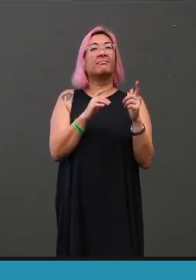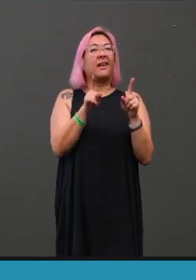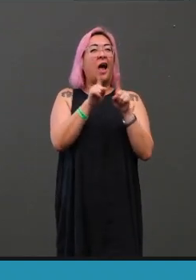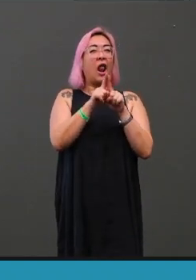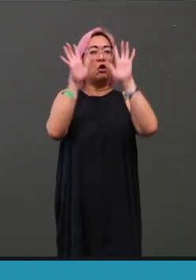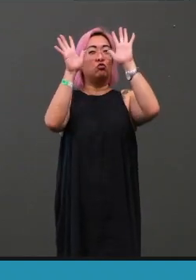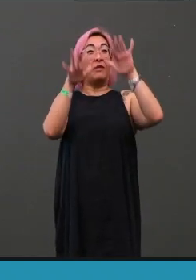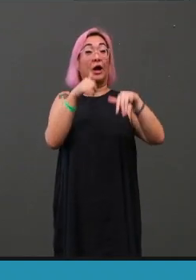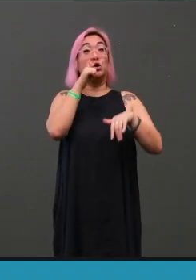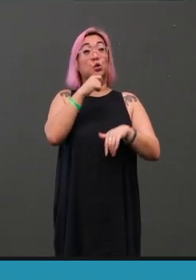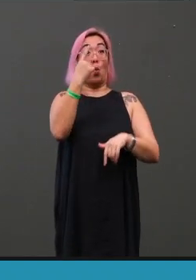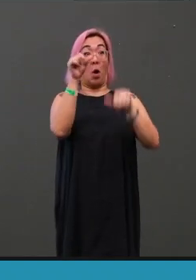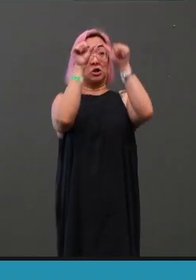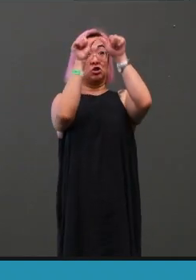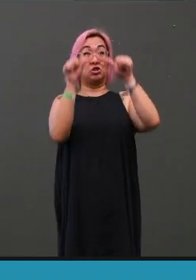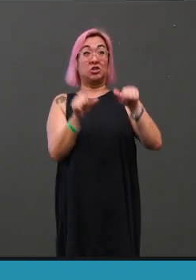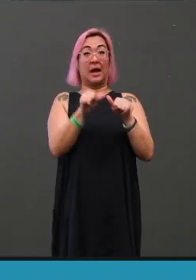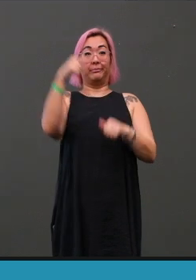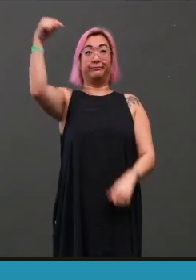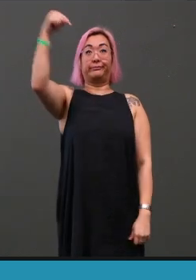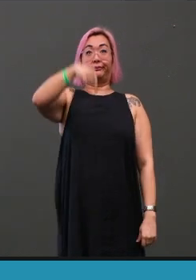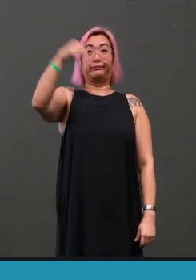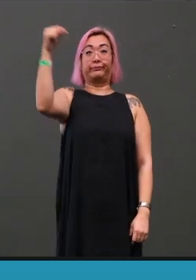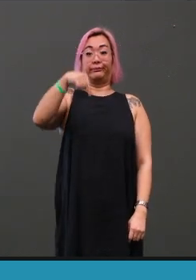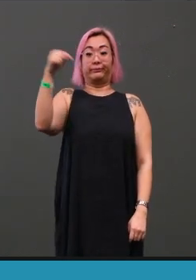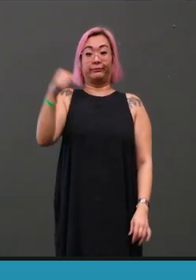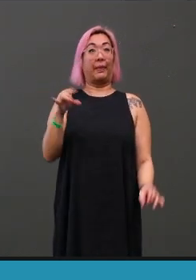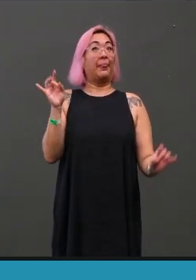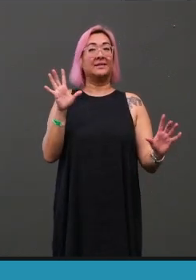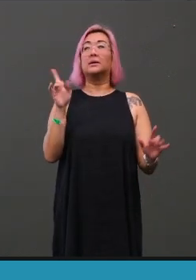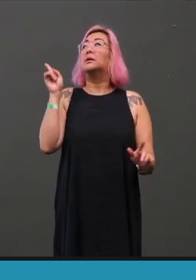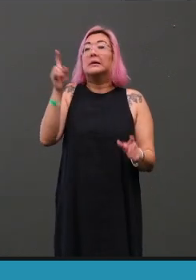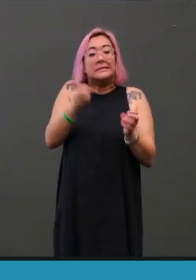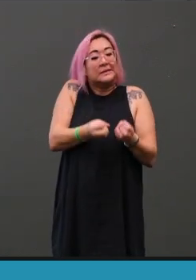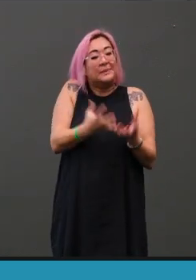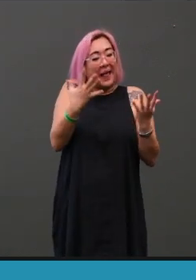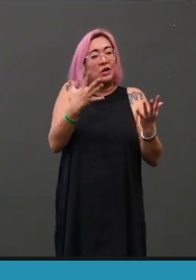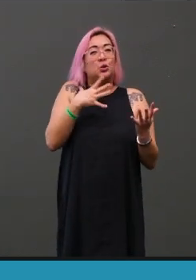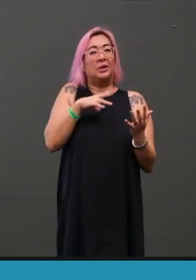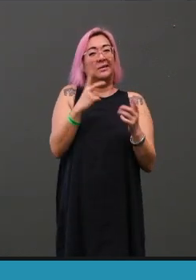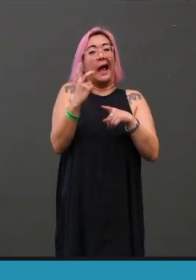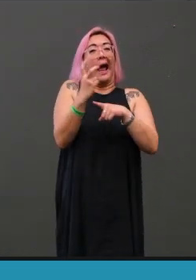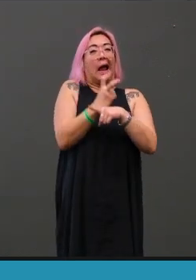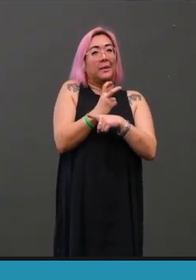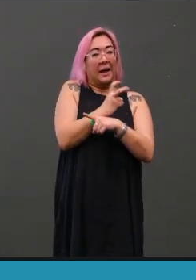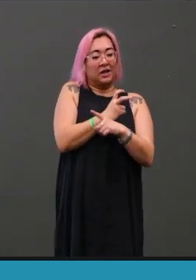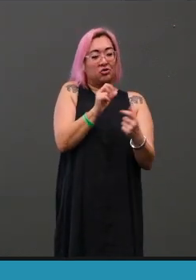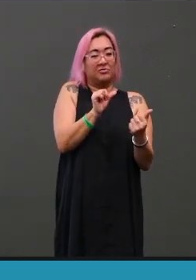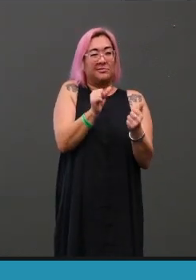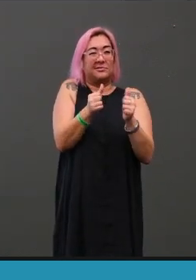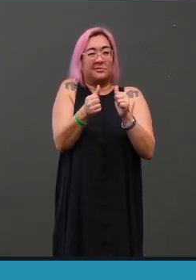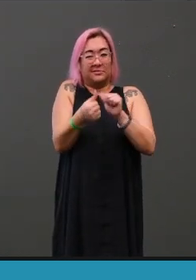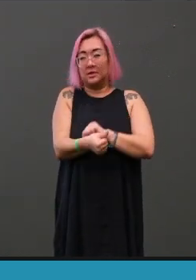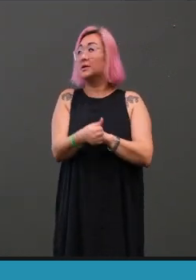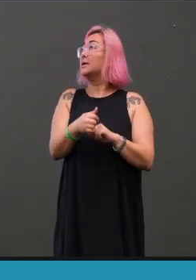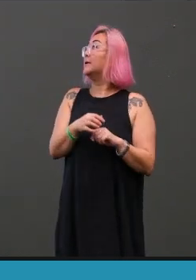systems to create variation. We actually need some animation here. So having these 2 separate ones was the way to